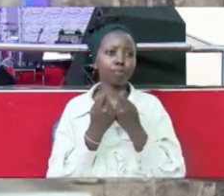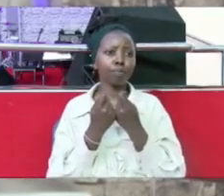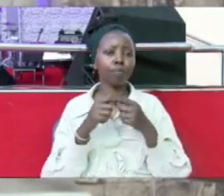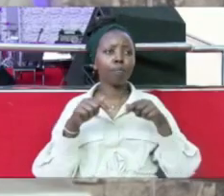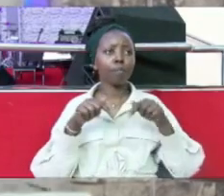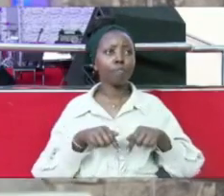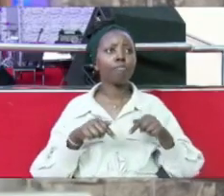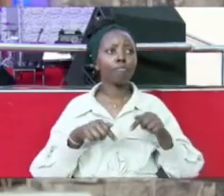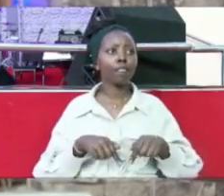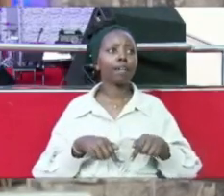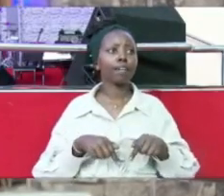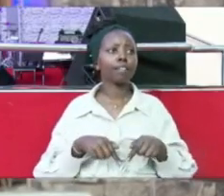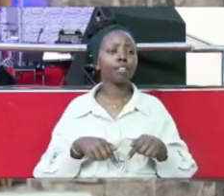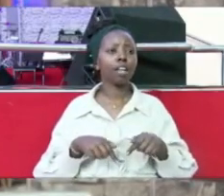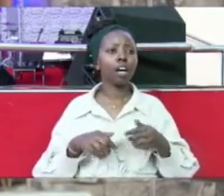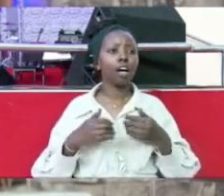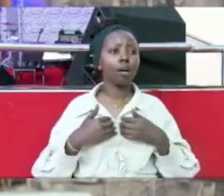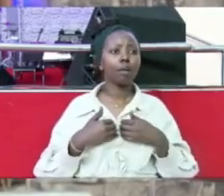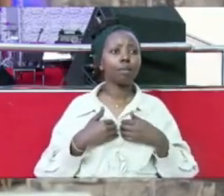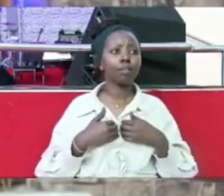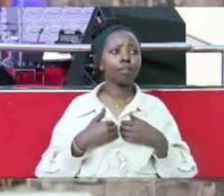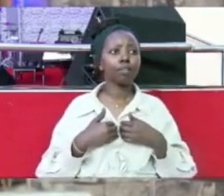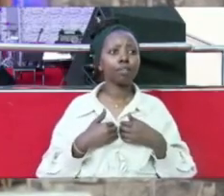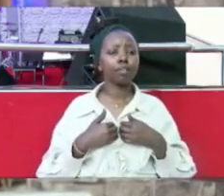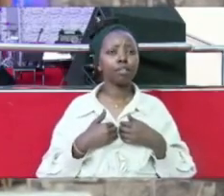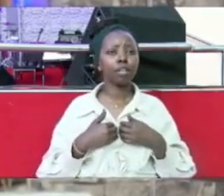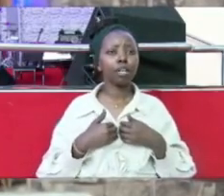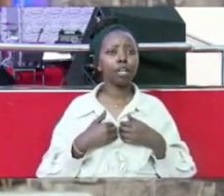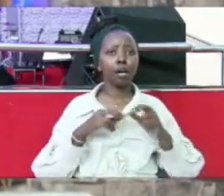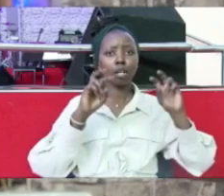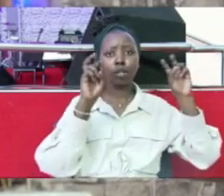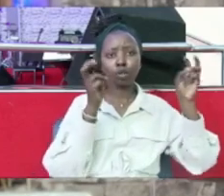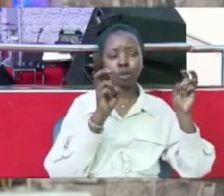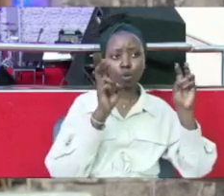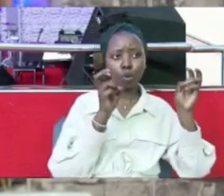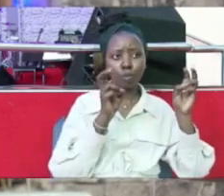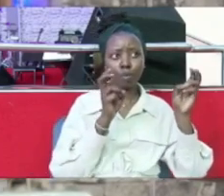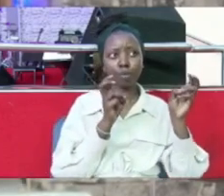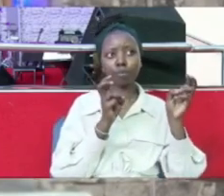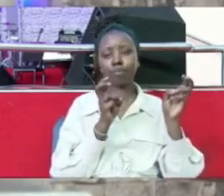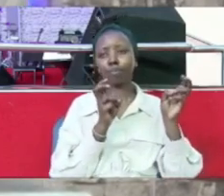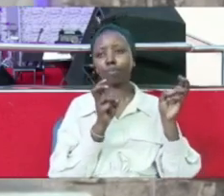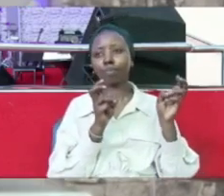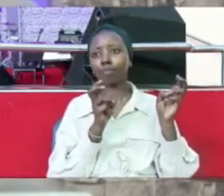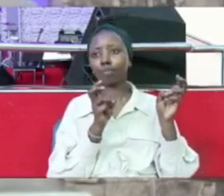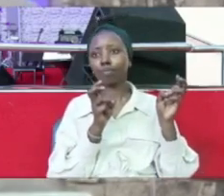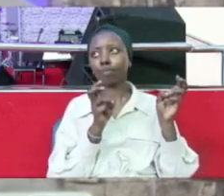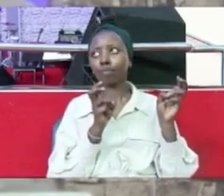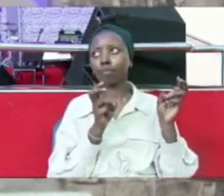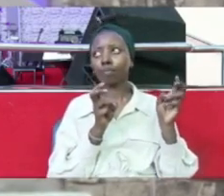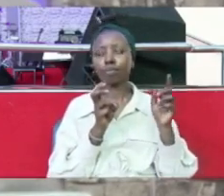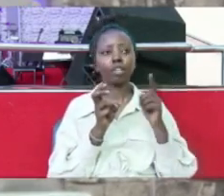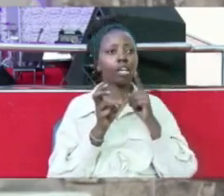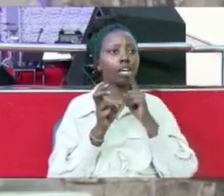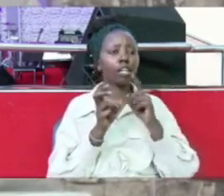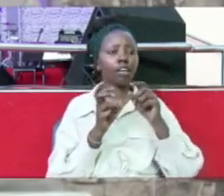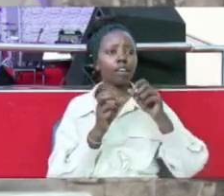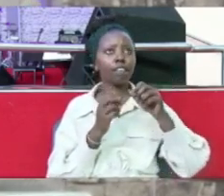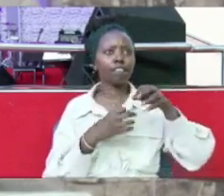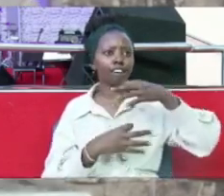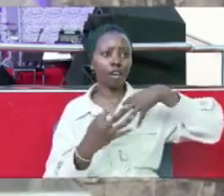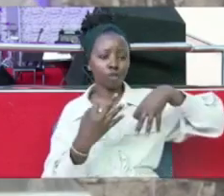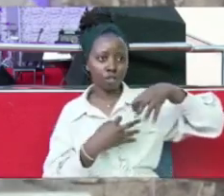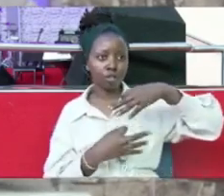Today we have the heading of our message. Kichwa cha ujumbe wa siku ya leo is fellowship. Ni